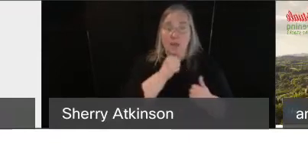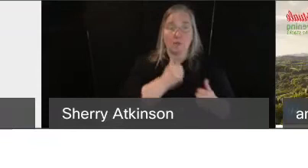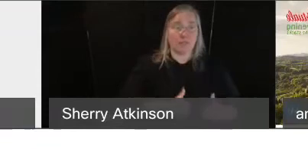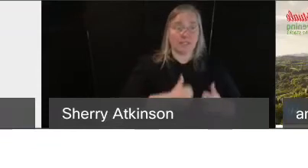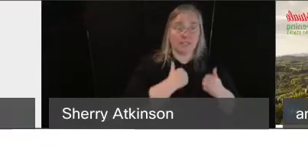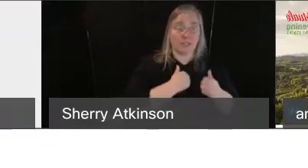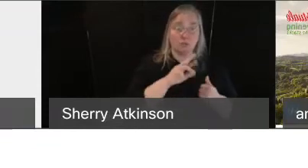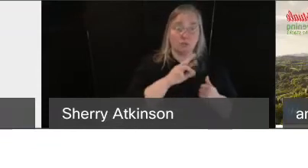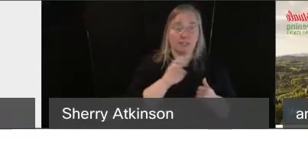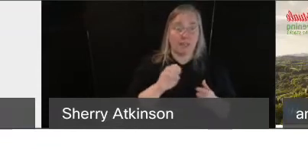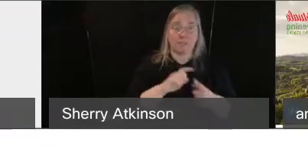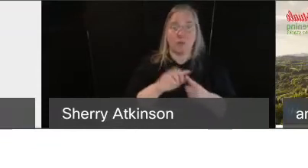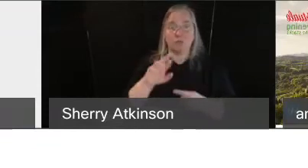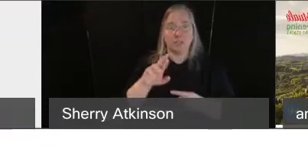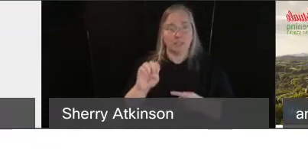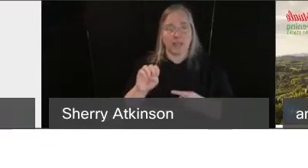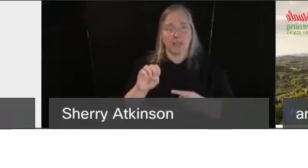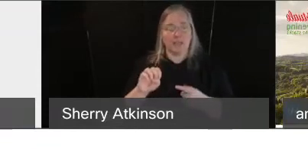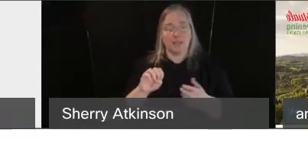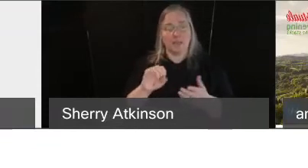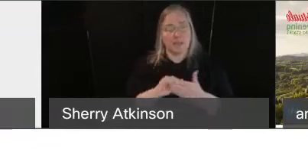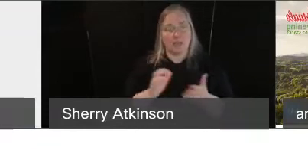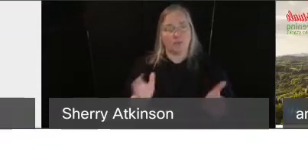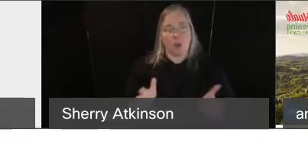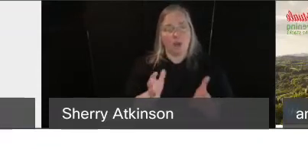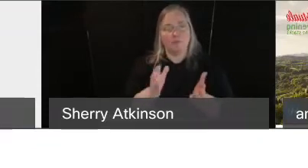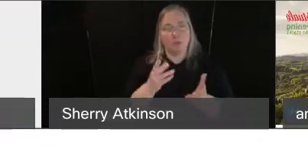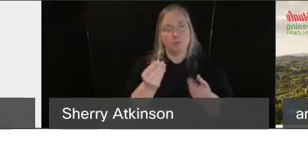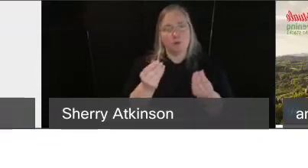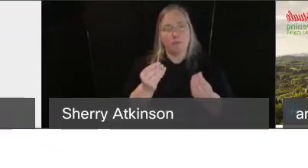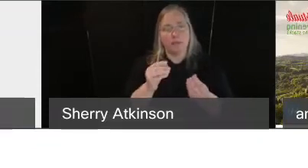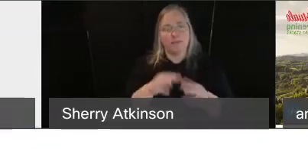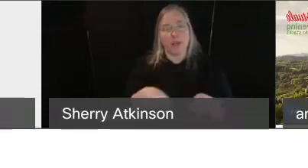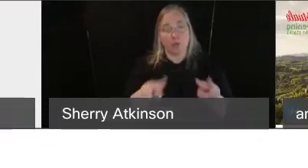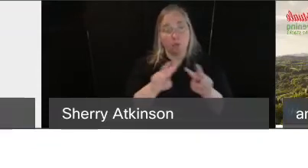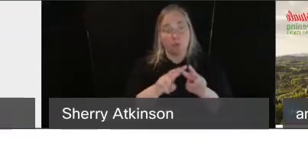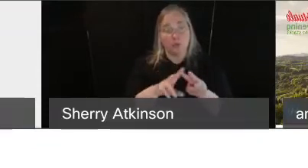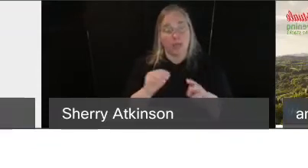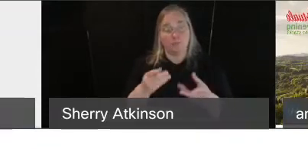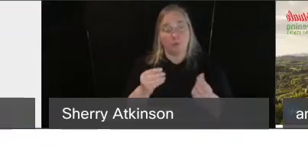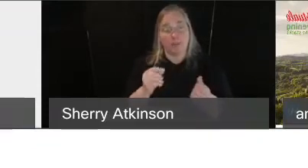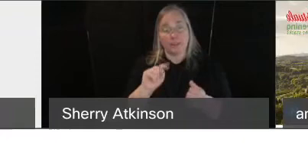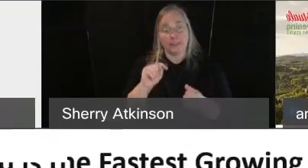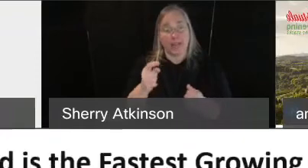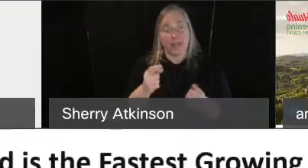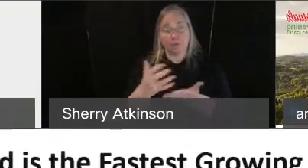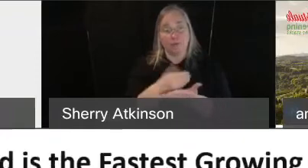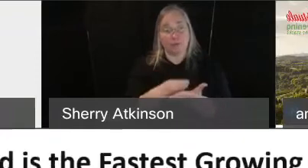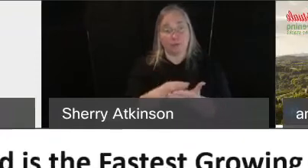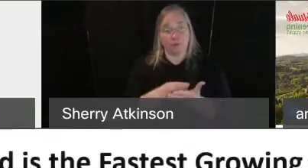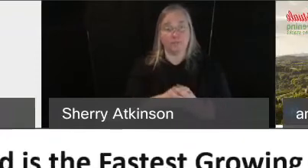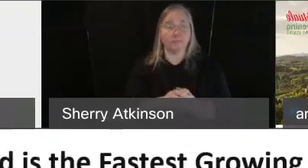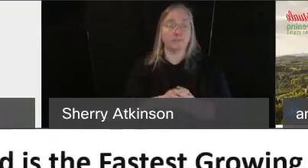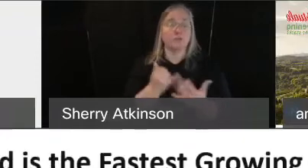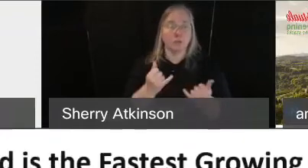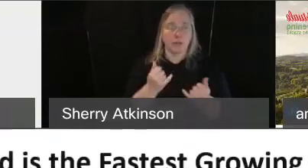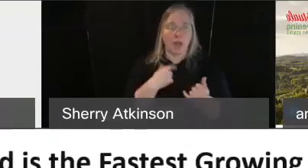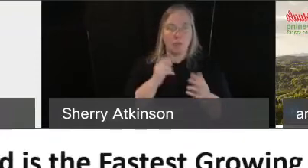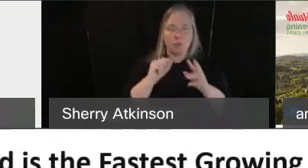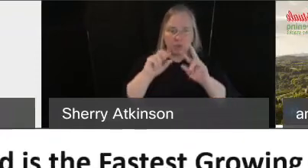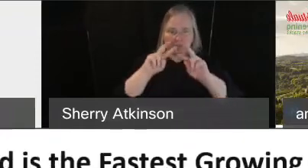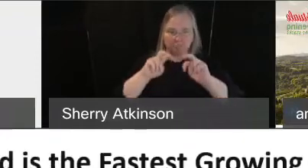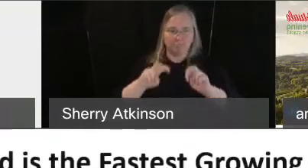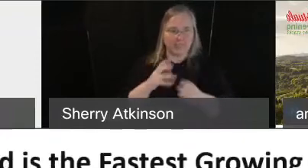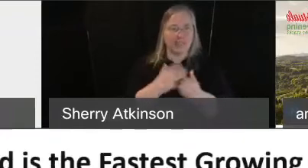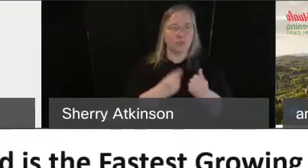obviously drives property values, which drives property tax revenues. So let's go into each of these.